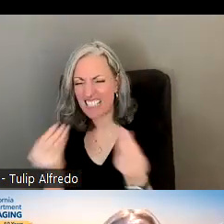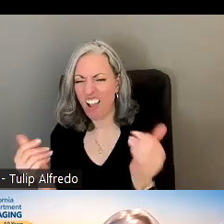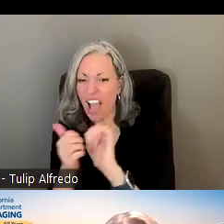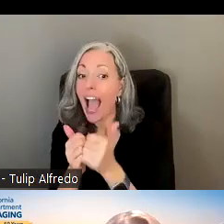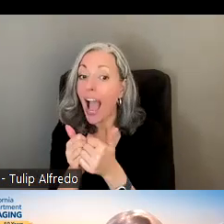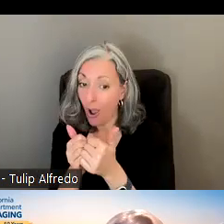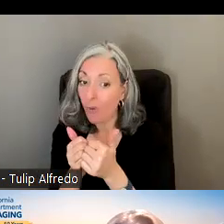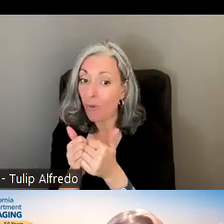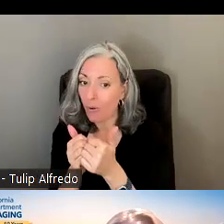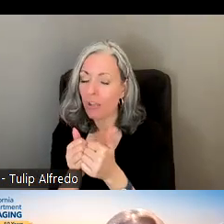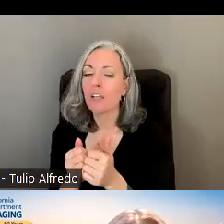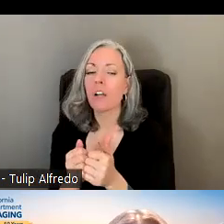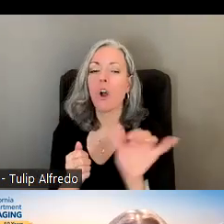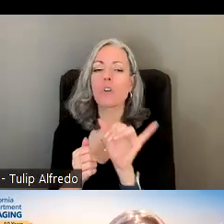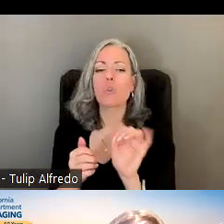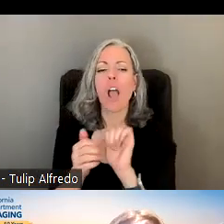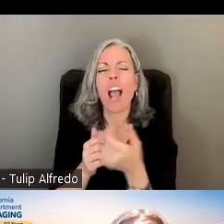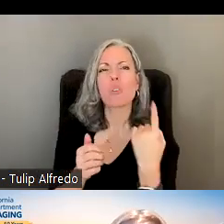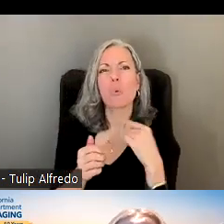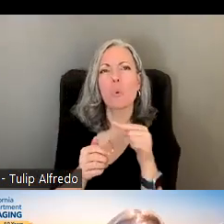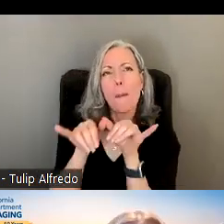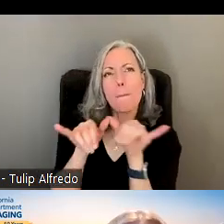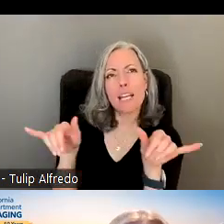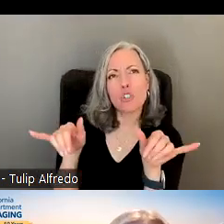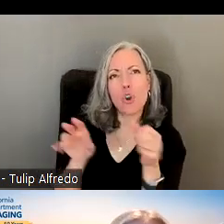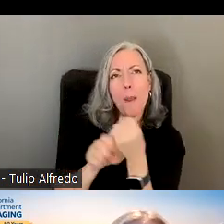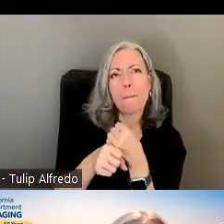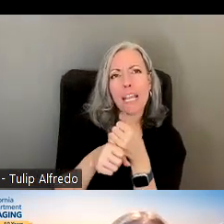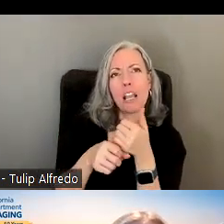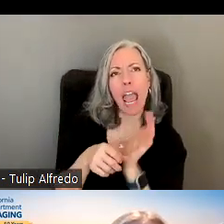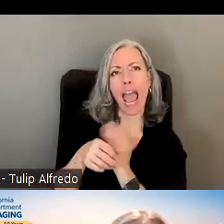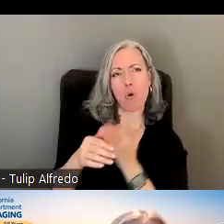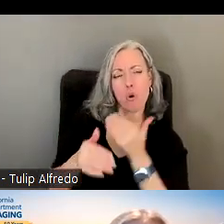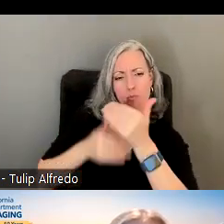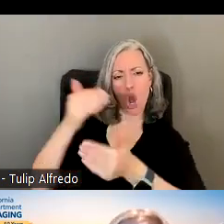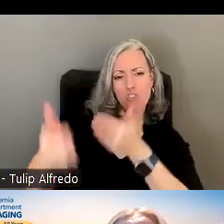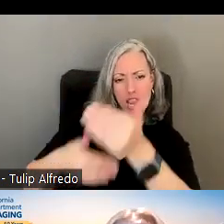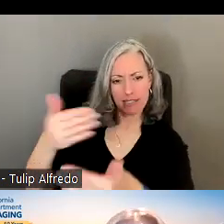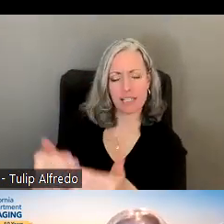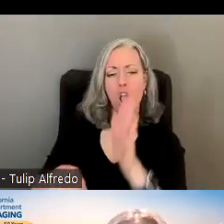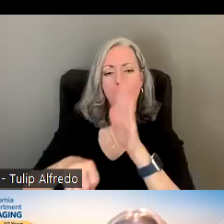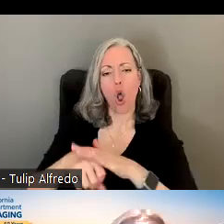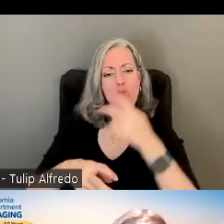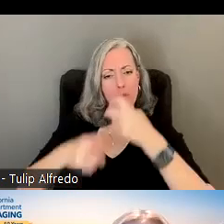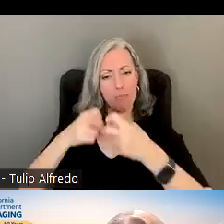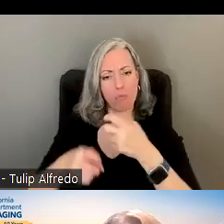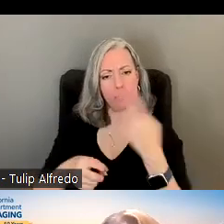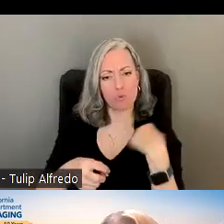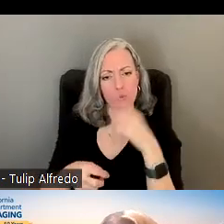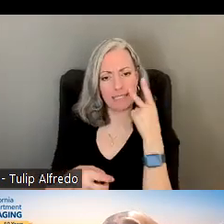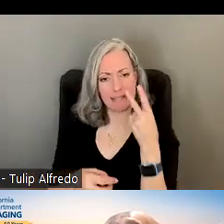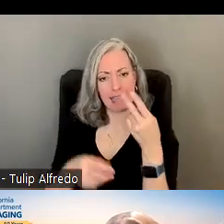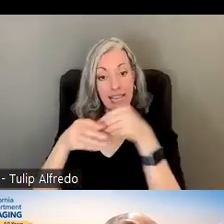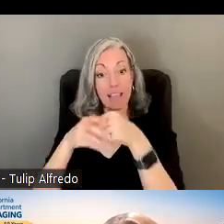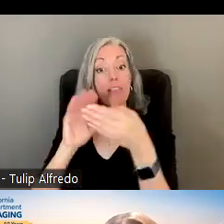problems? And how do we actually measure, are we making progress on the problems that we're seeing in our